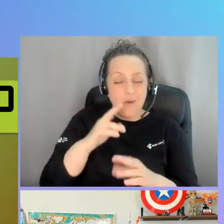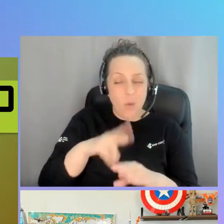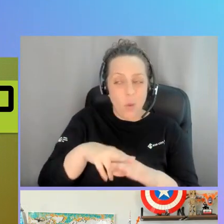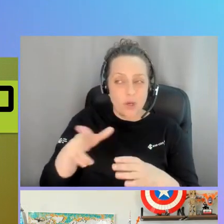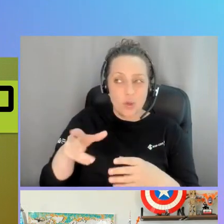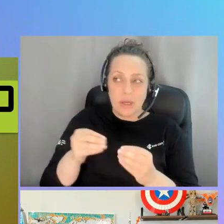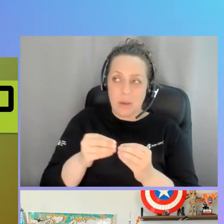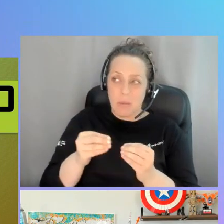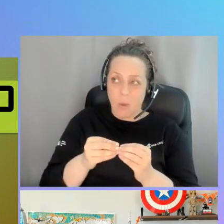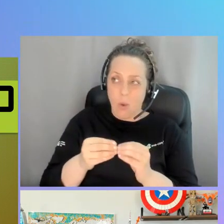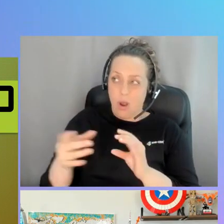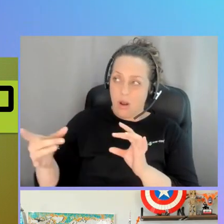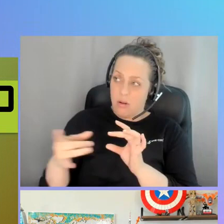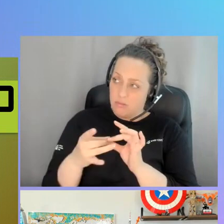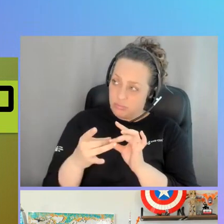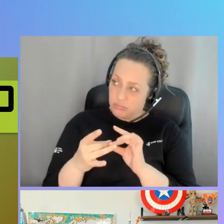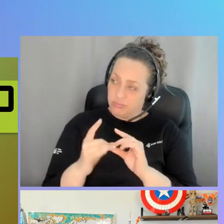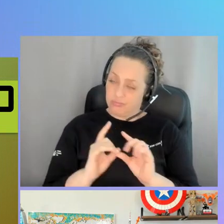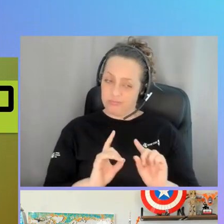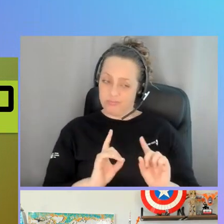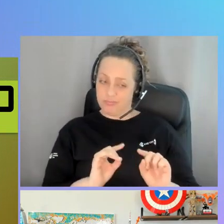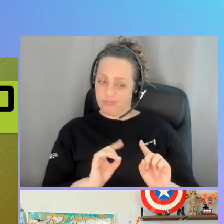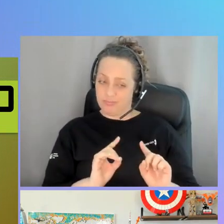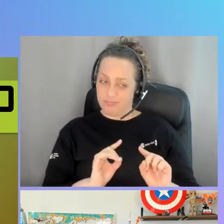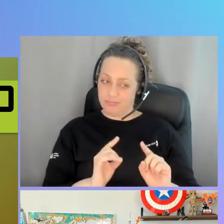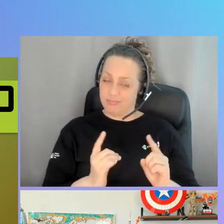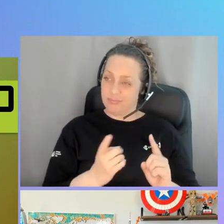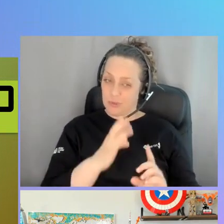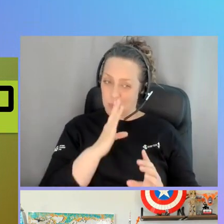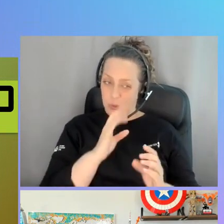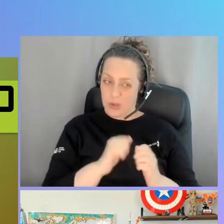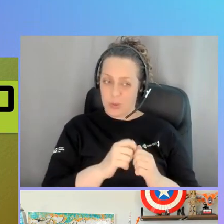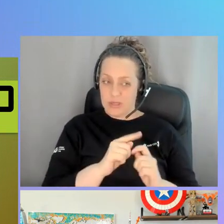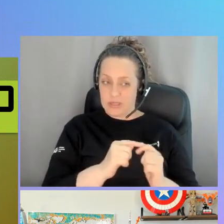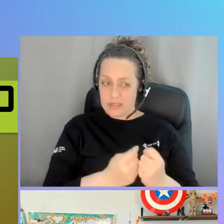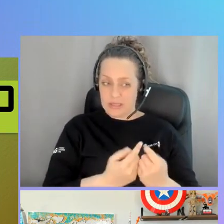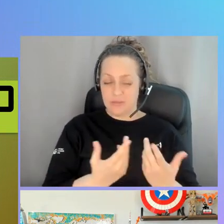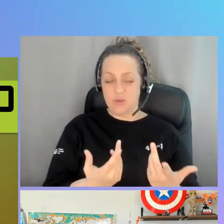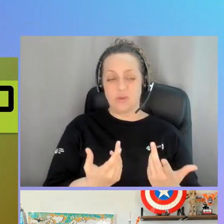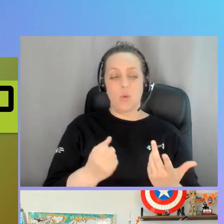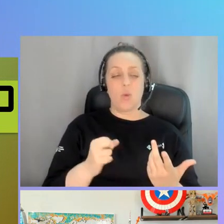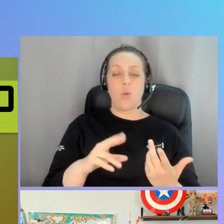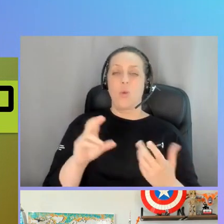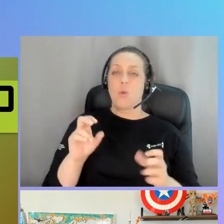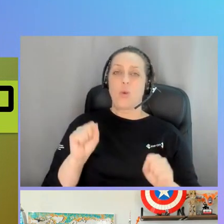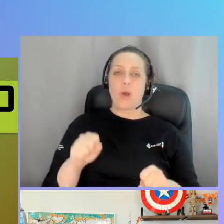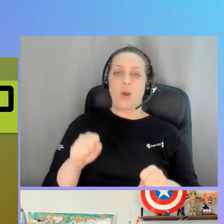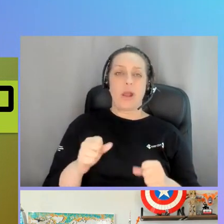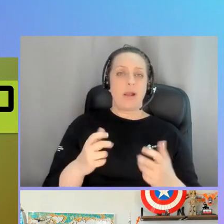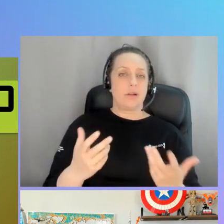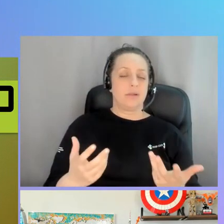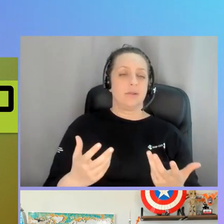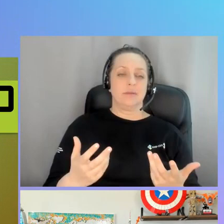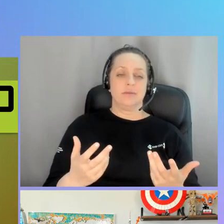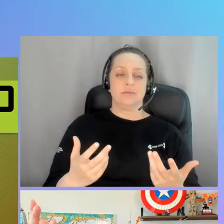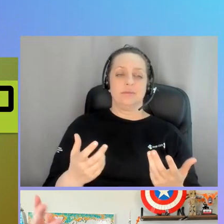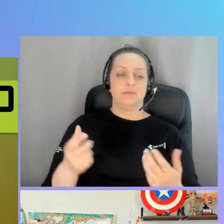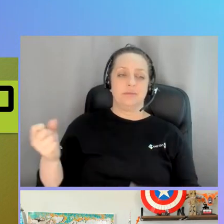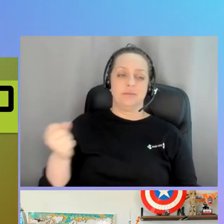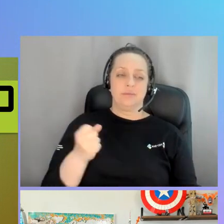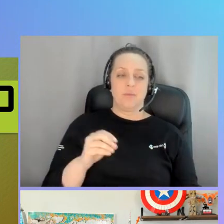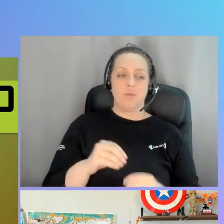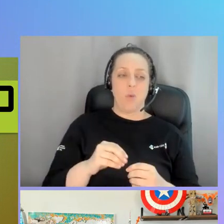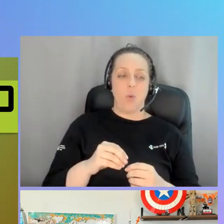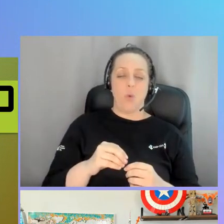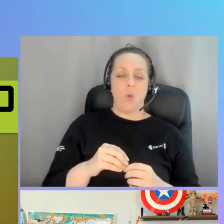more intimate with your coaches and have coaches engage directly with teams, or you can potentially have them more as a